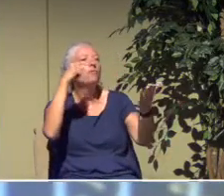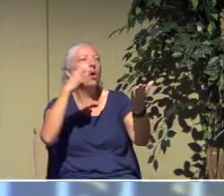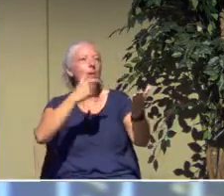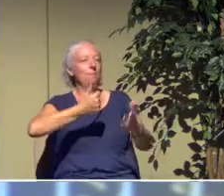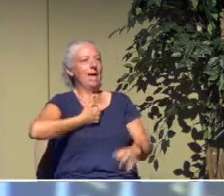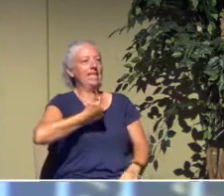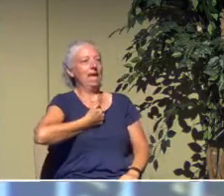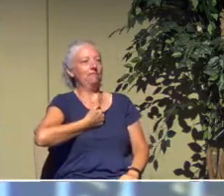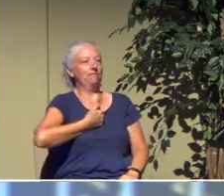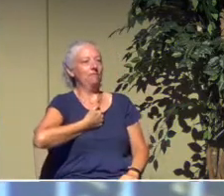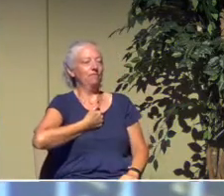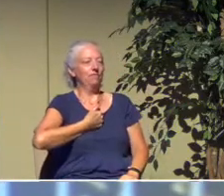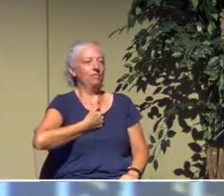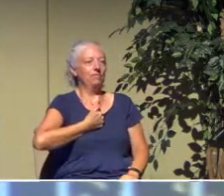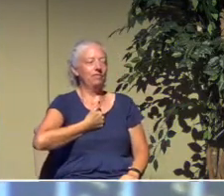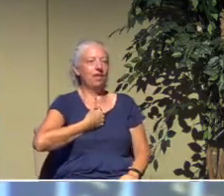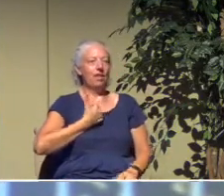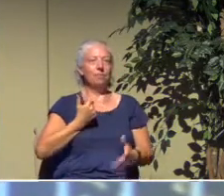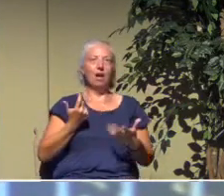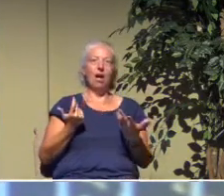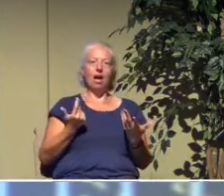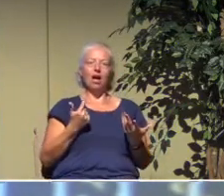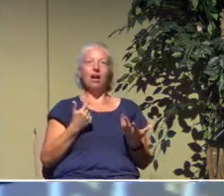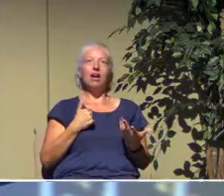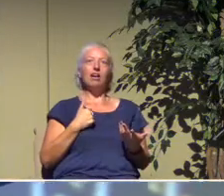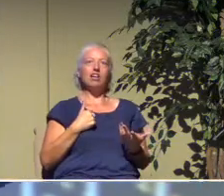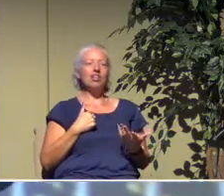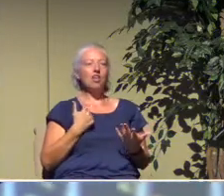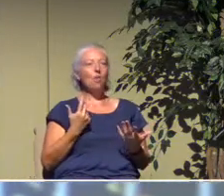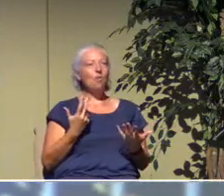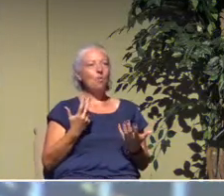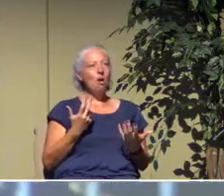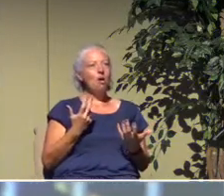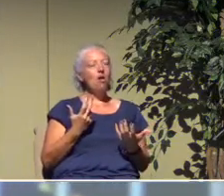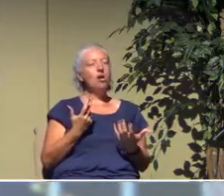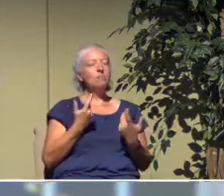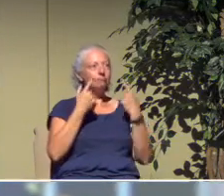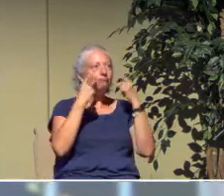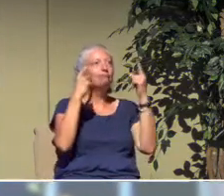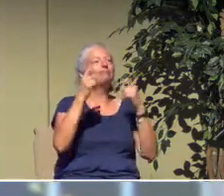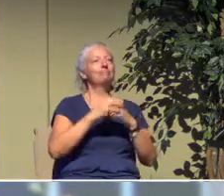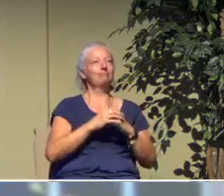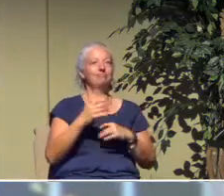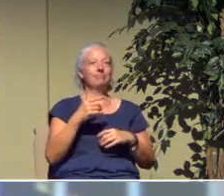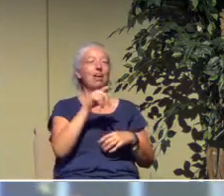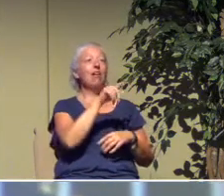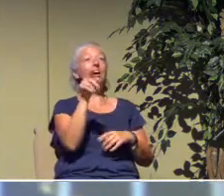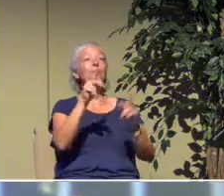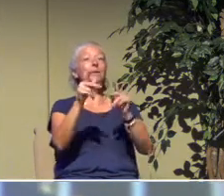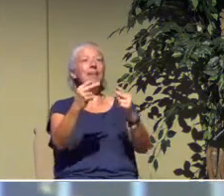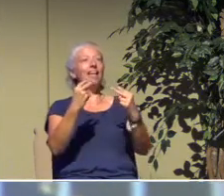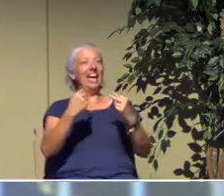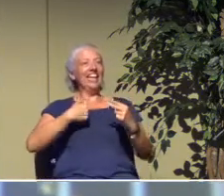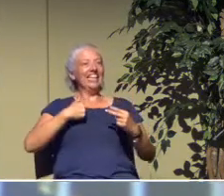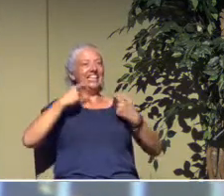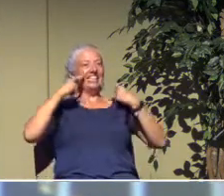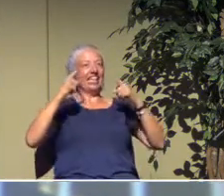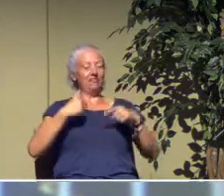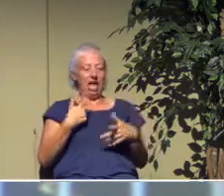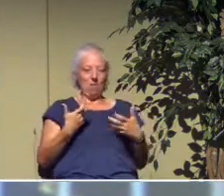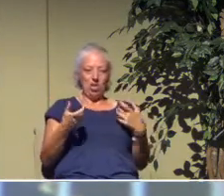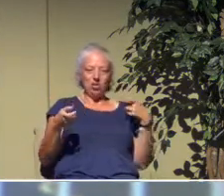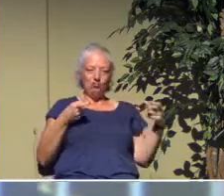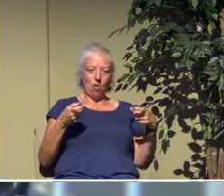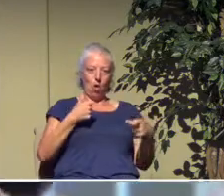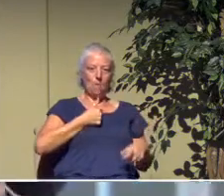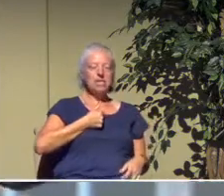in an externally virtuous way, I wanted to be successful. I wanted people to see me that way. I wanted to be in control. I